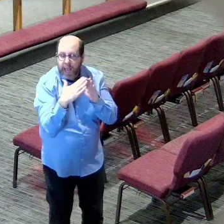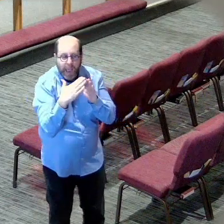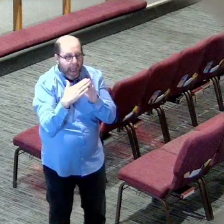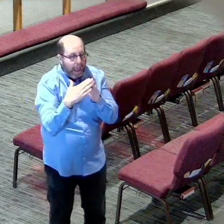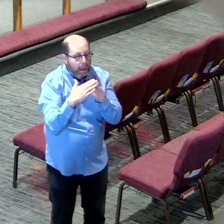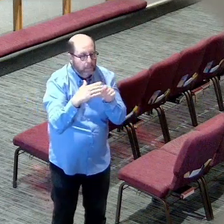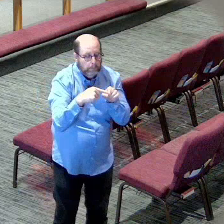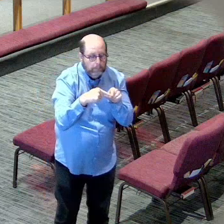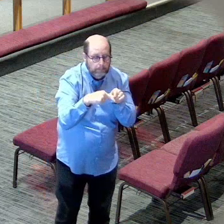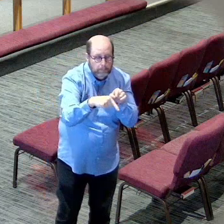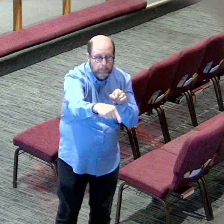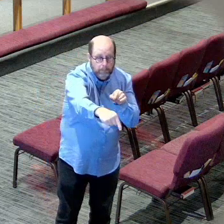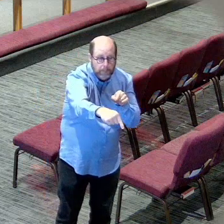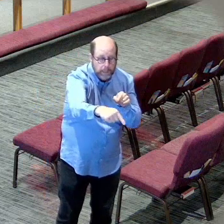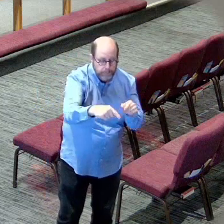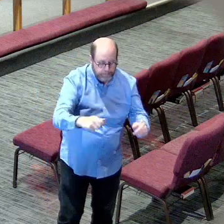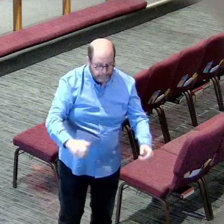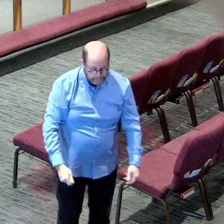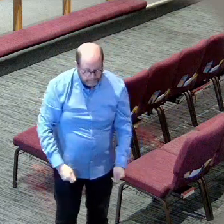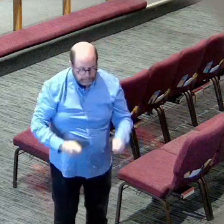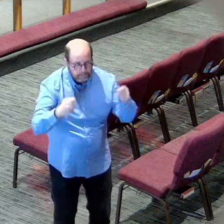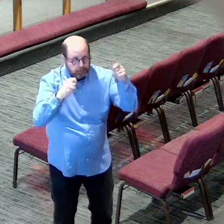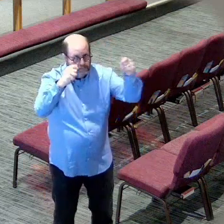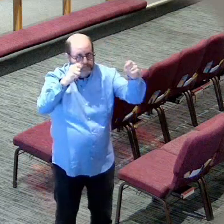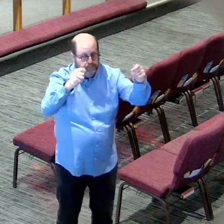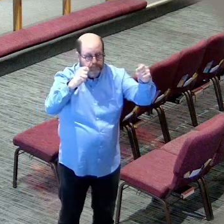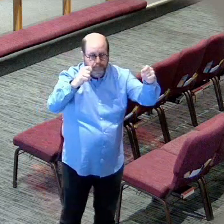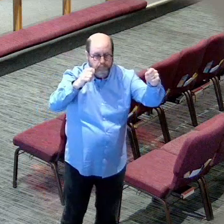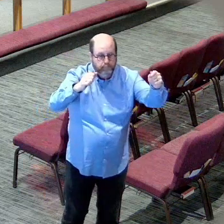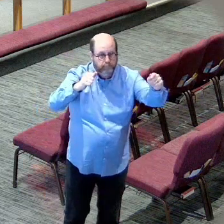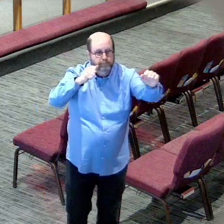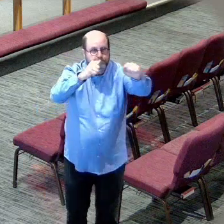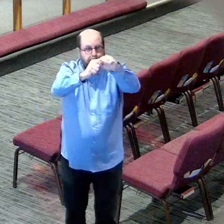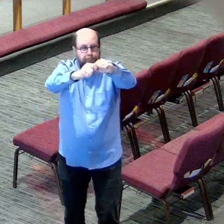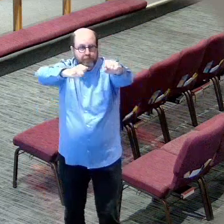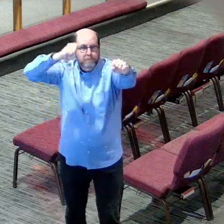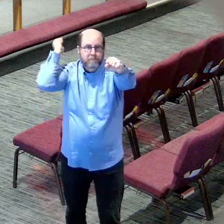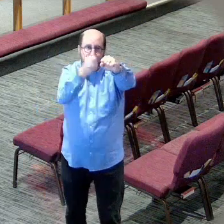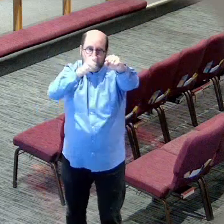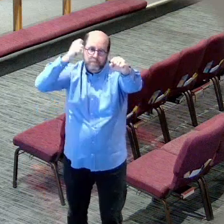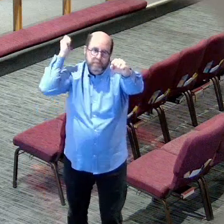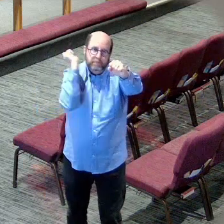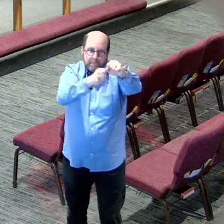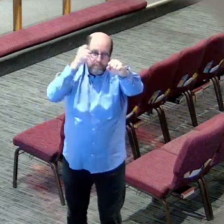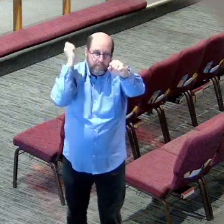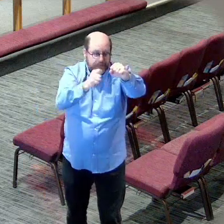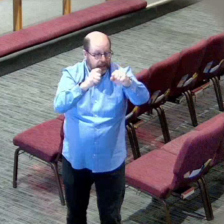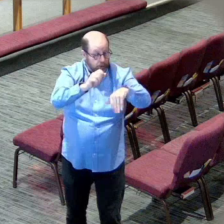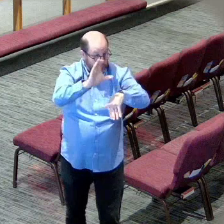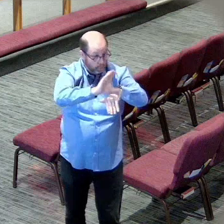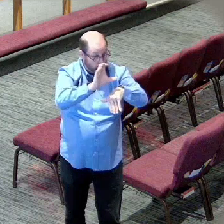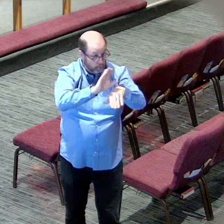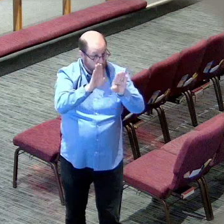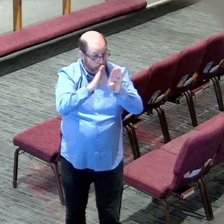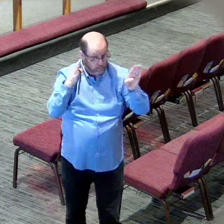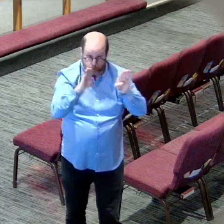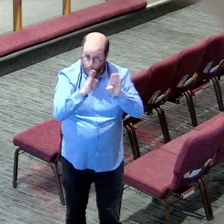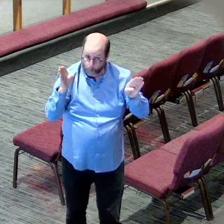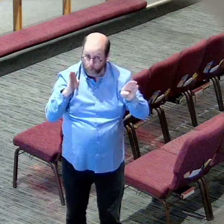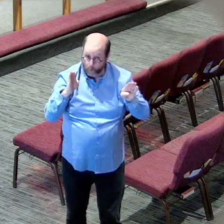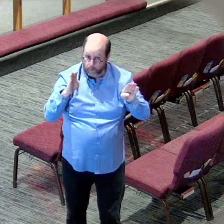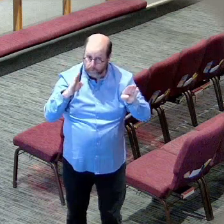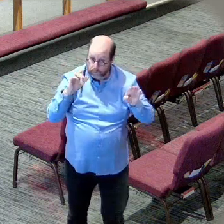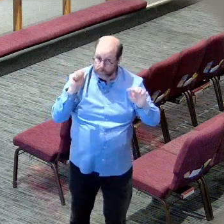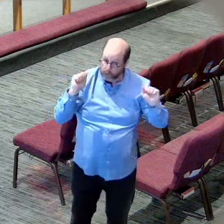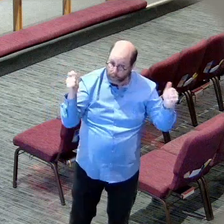There he affixed a poster to the town's bulletin board, which was the church door of the Church of